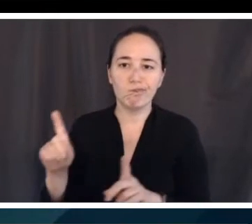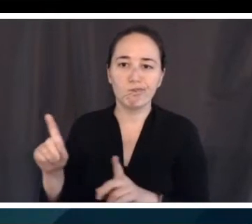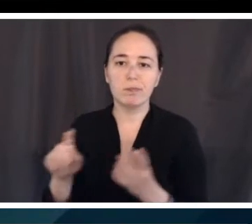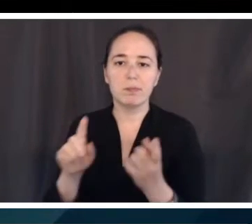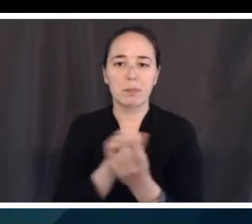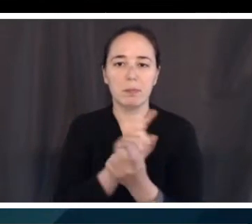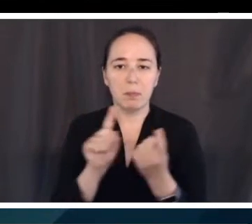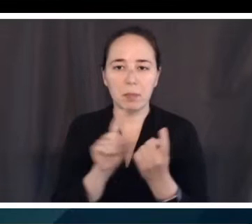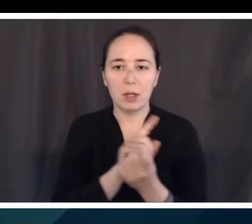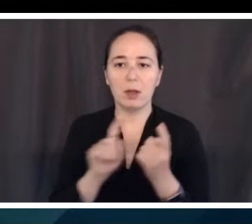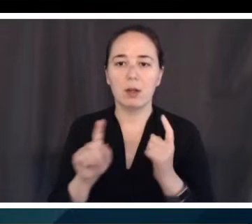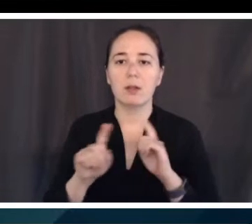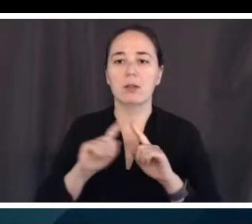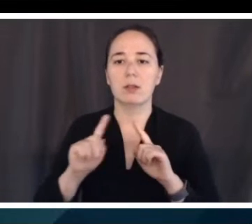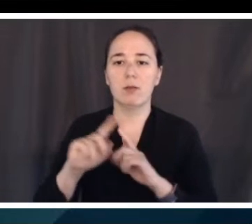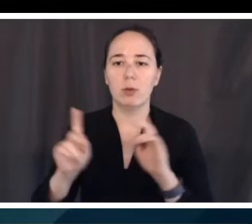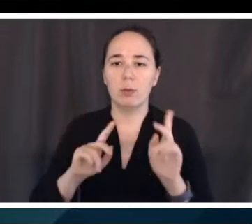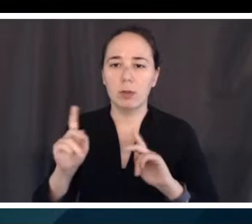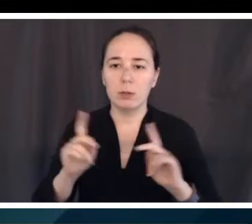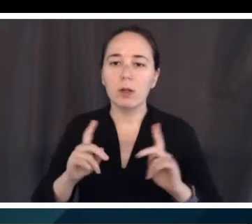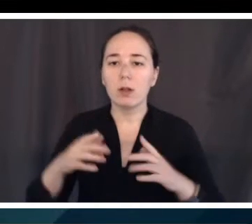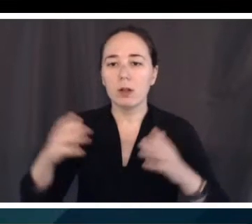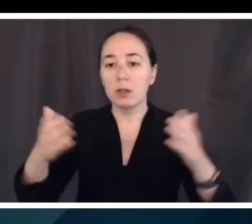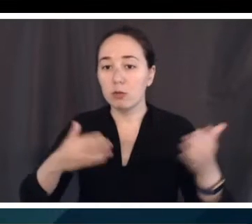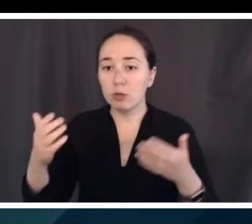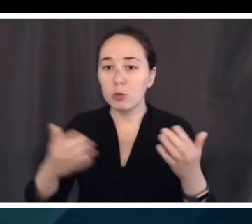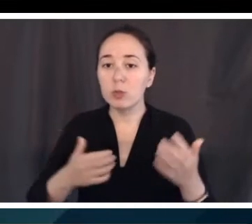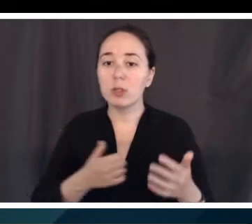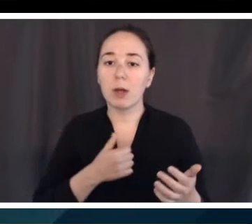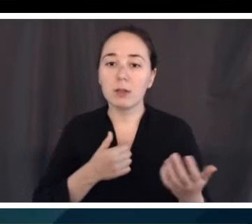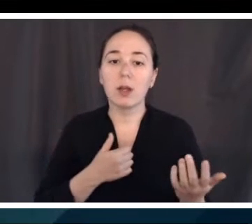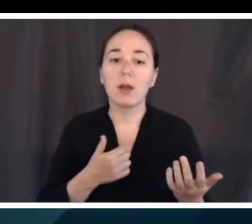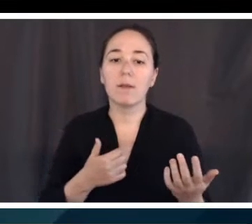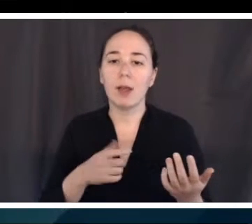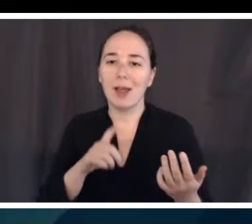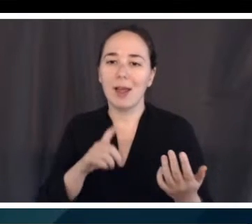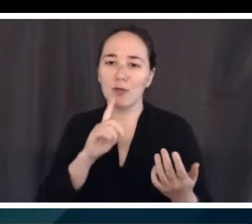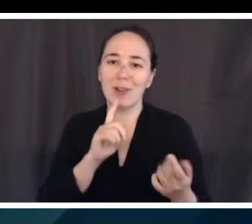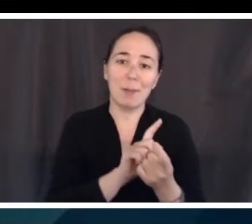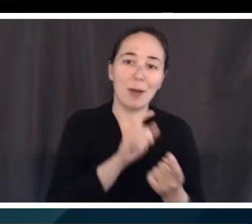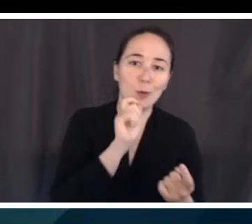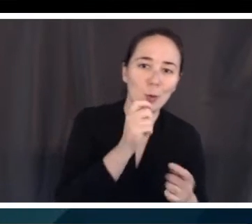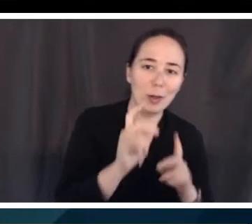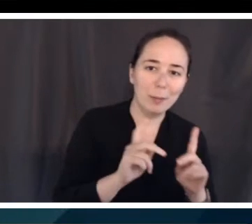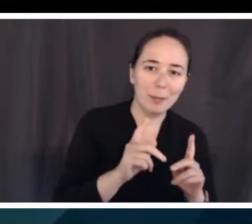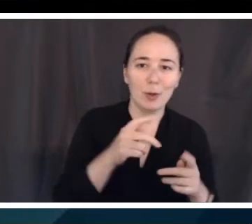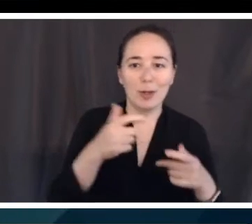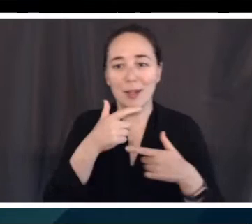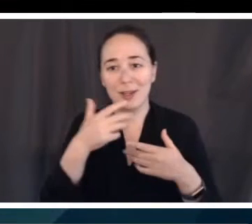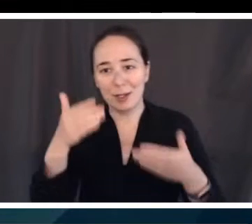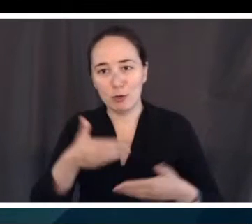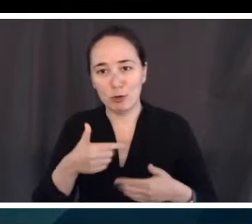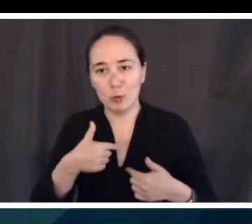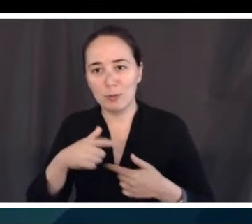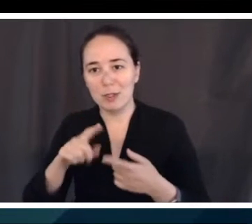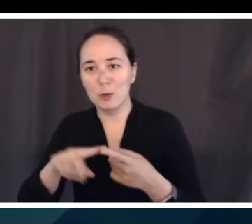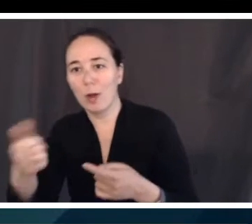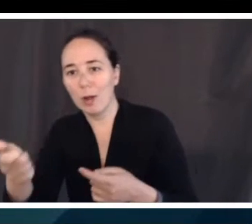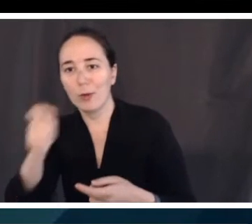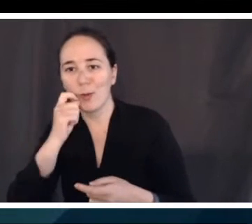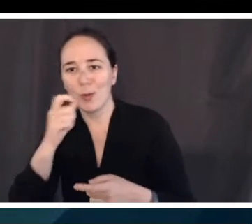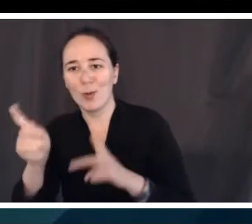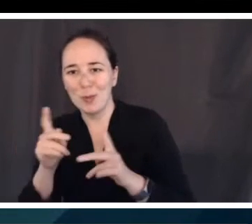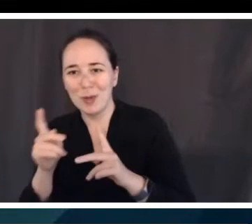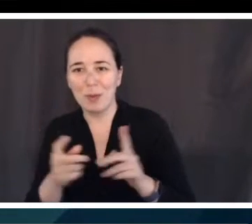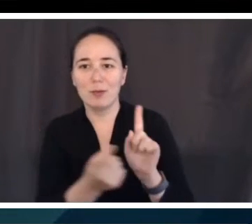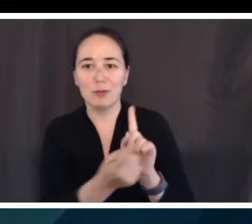and introducing myself and having cool people introduce me to cool people and learning from